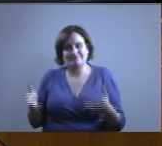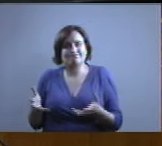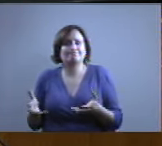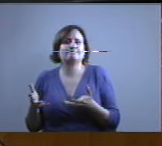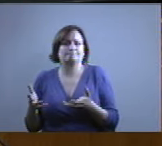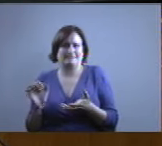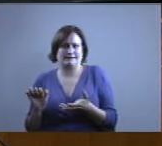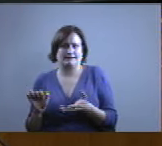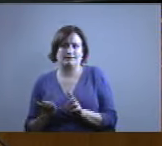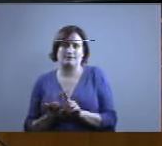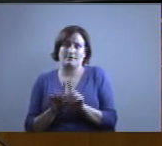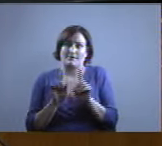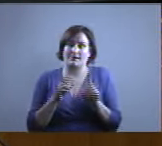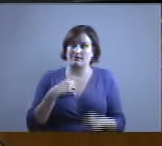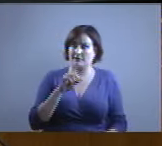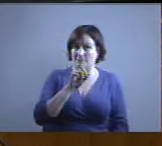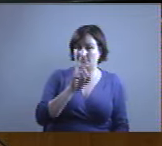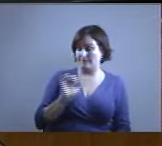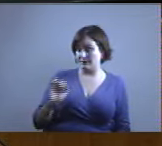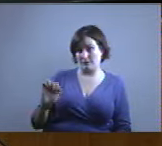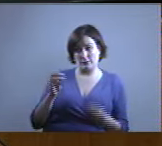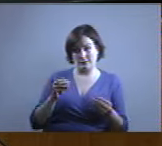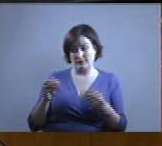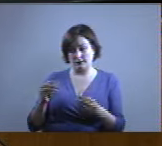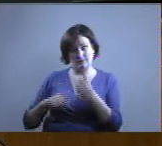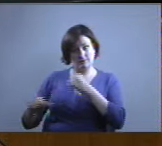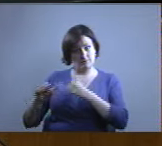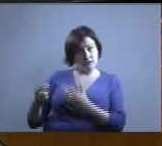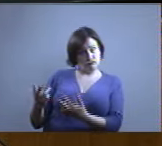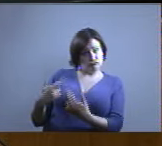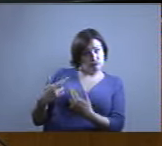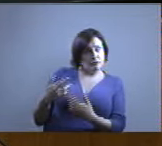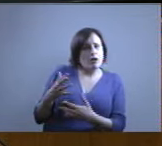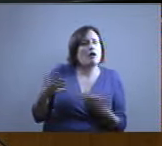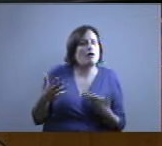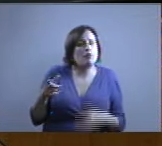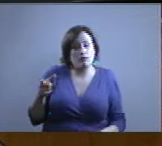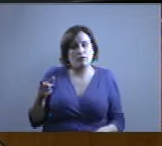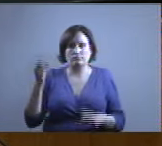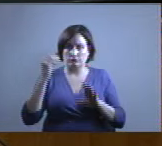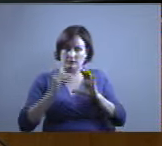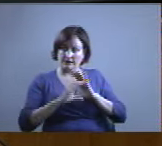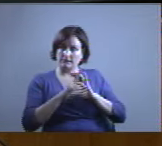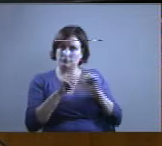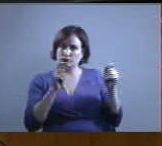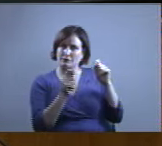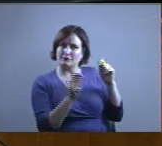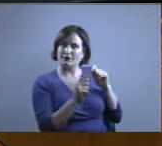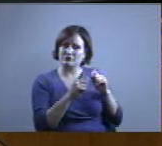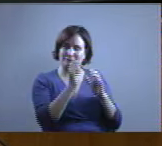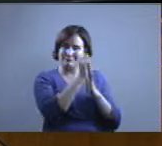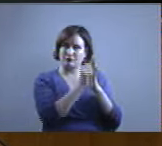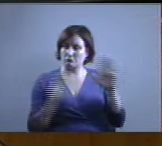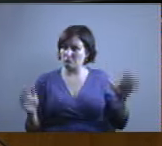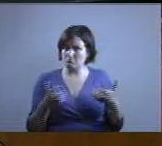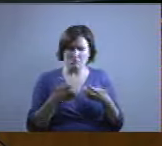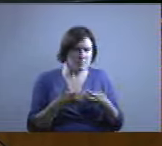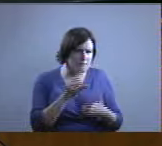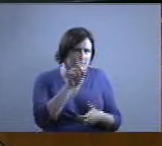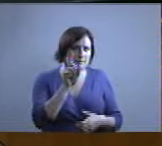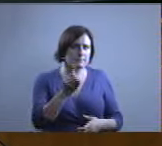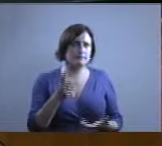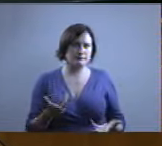though, is whether or not business has reciprocated by investing in the transformation agenda. The